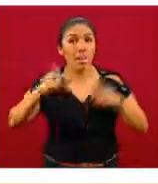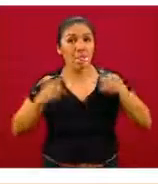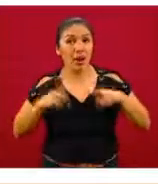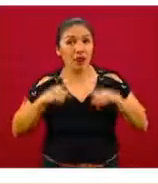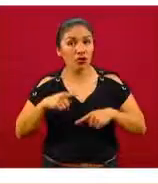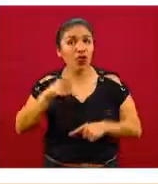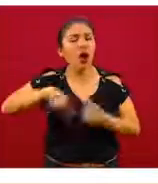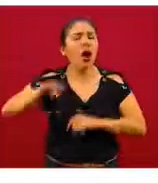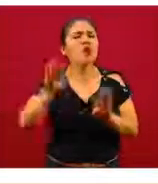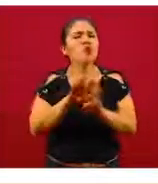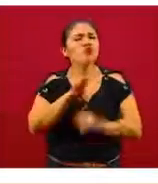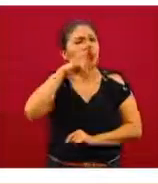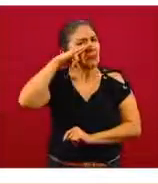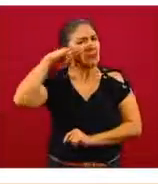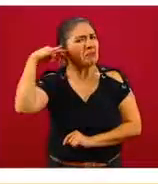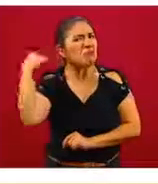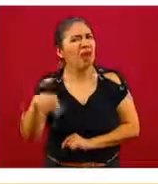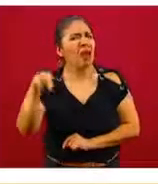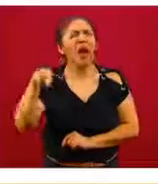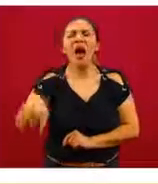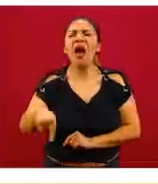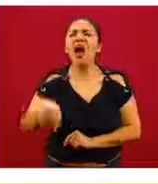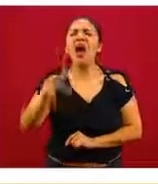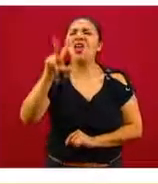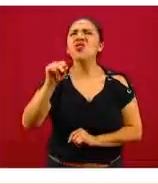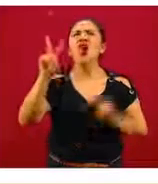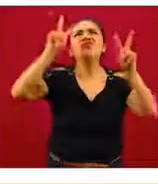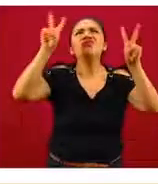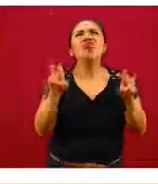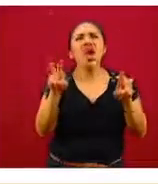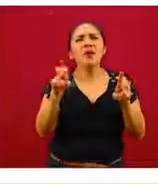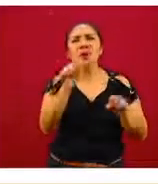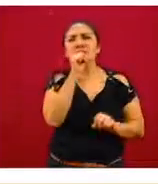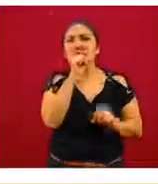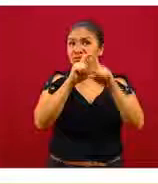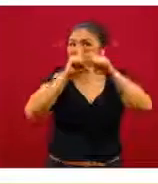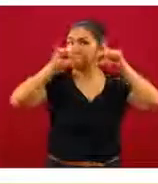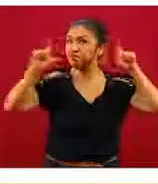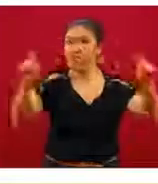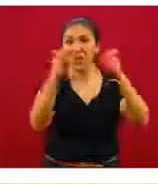About 30% of the population we have